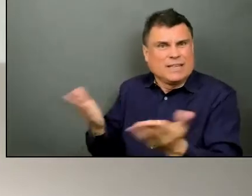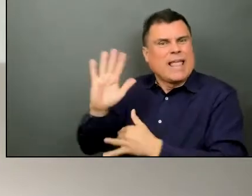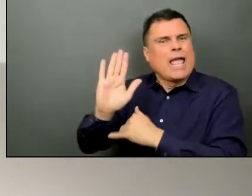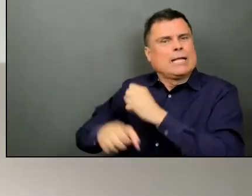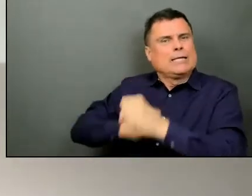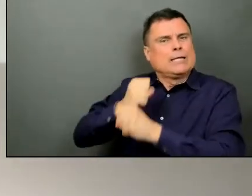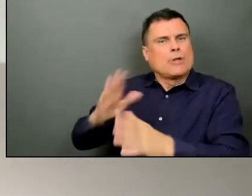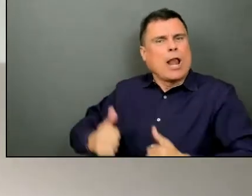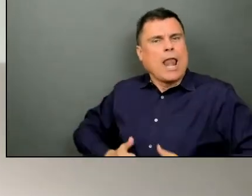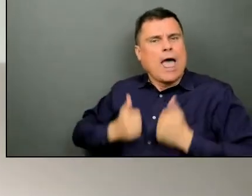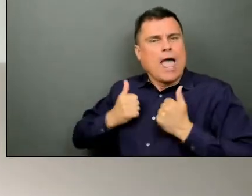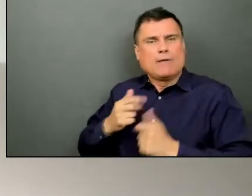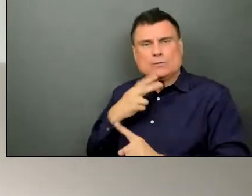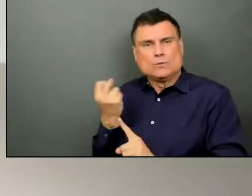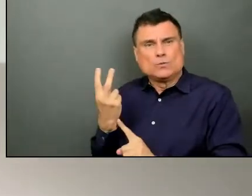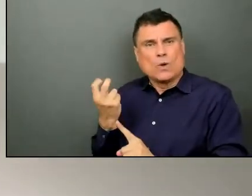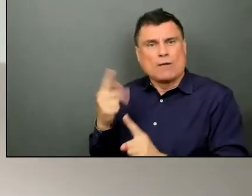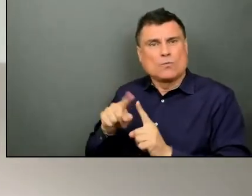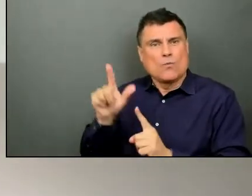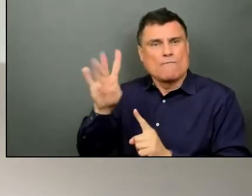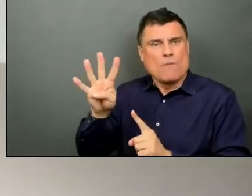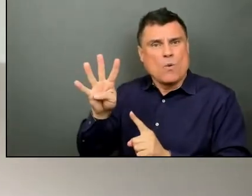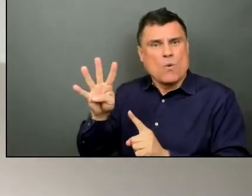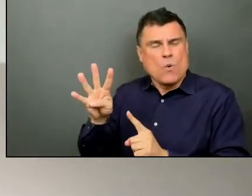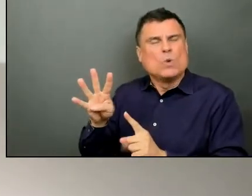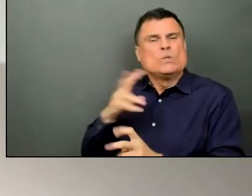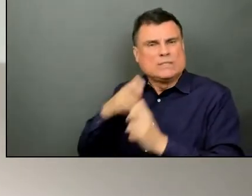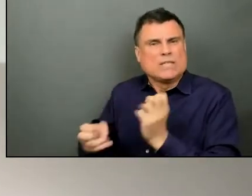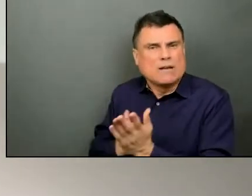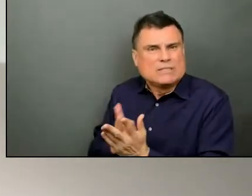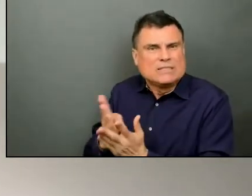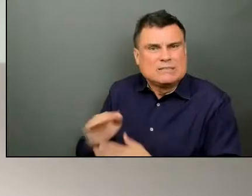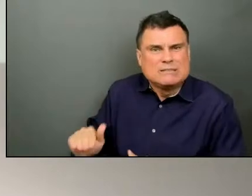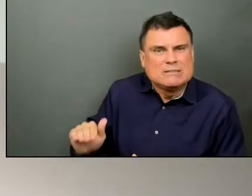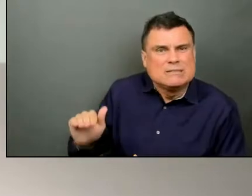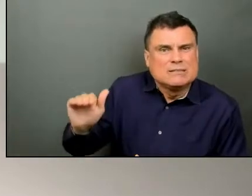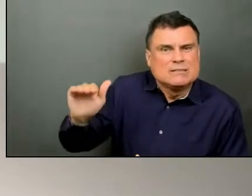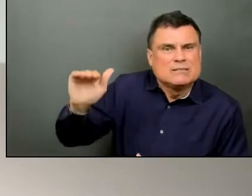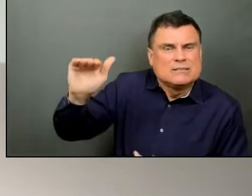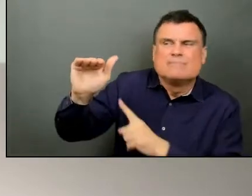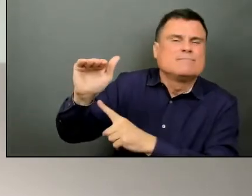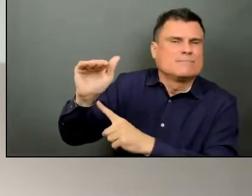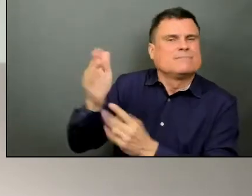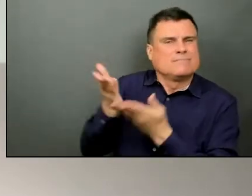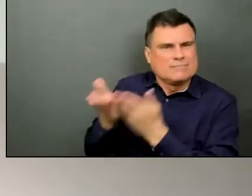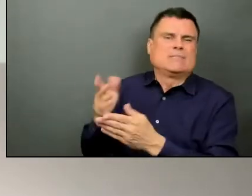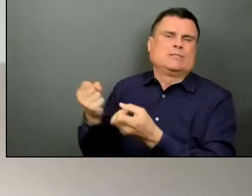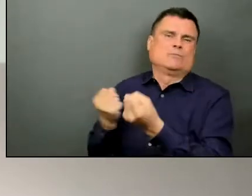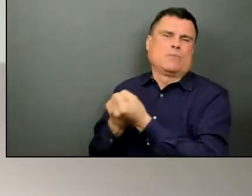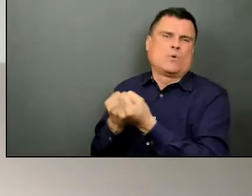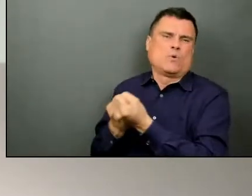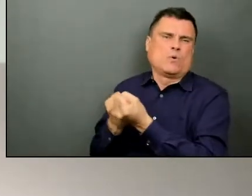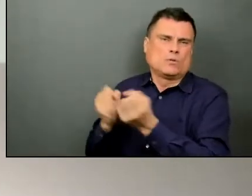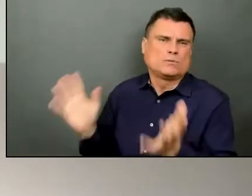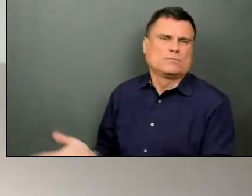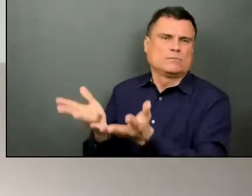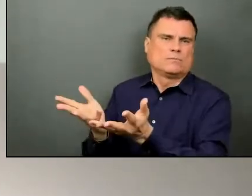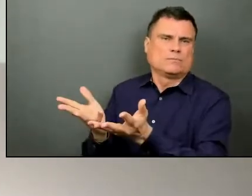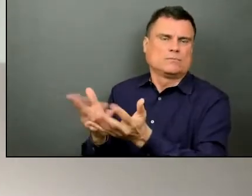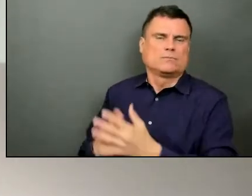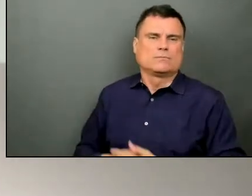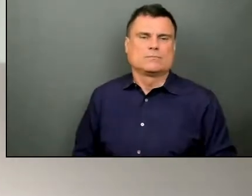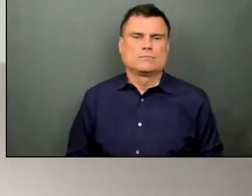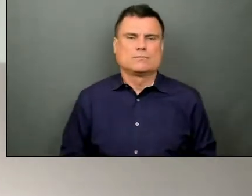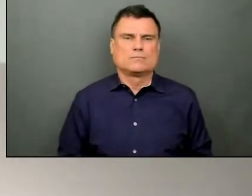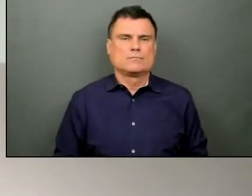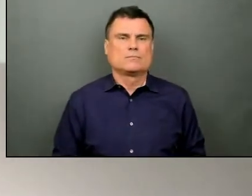by this pandemic. In many ways, I think it's our young people who have sacrificed the most during this